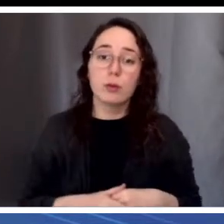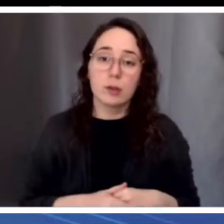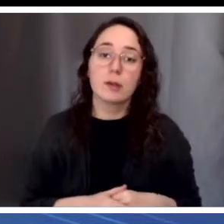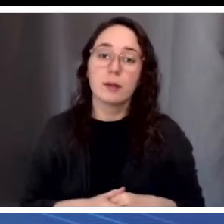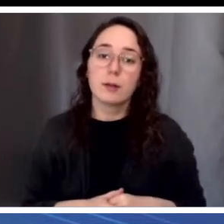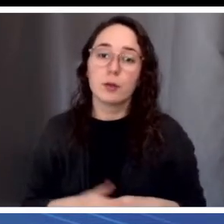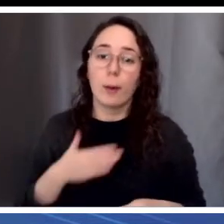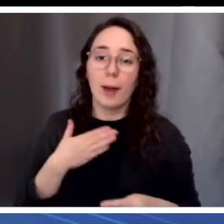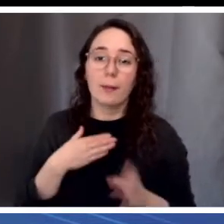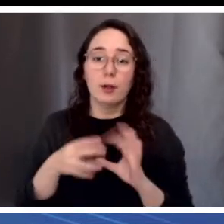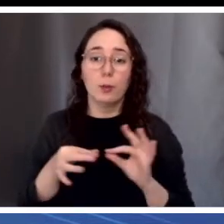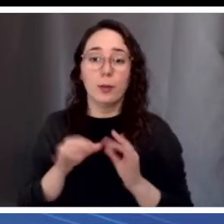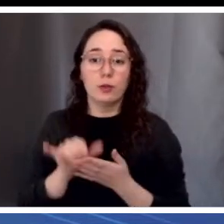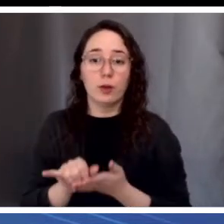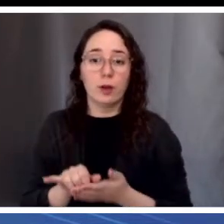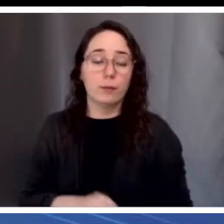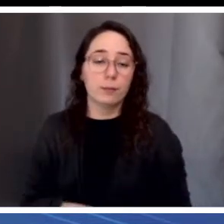up.